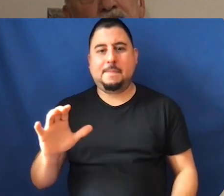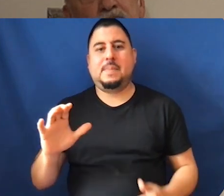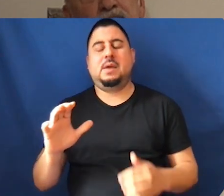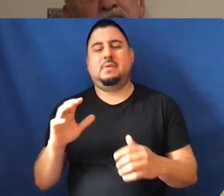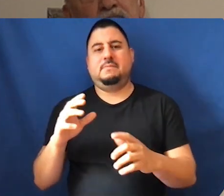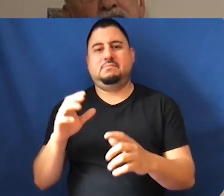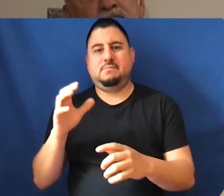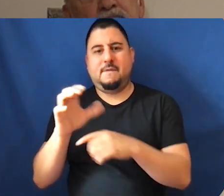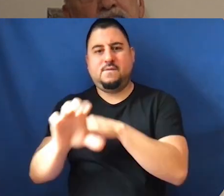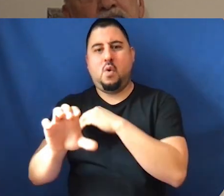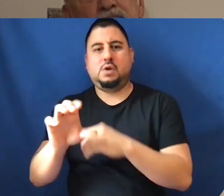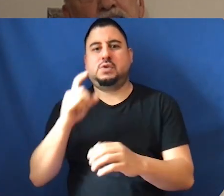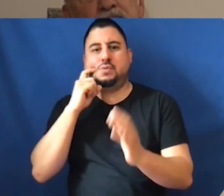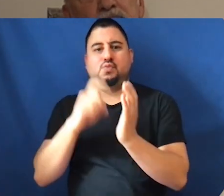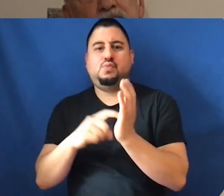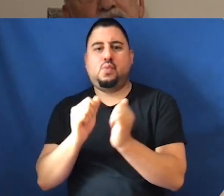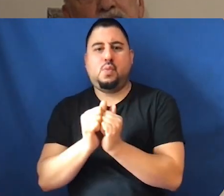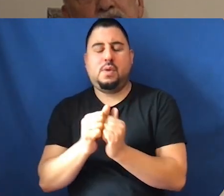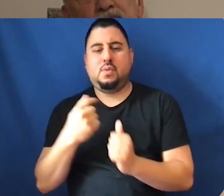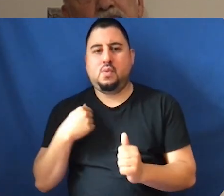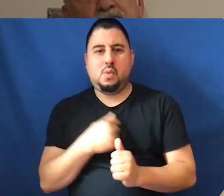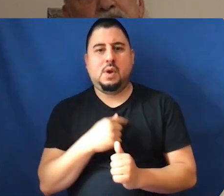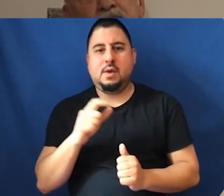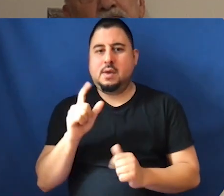with. And we have to not